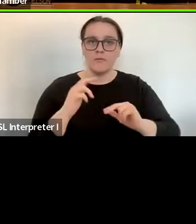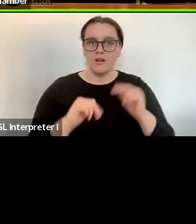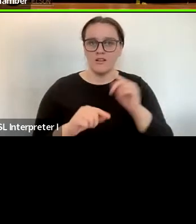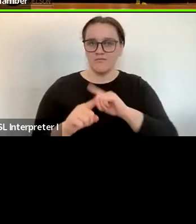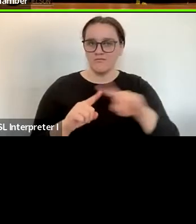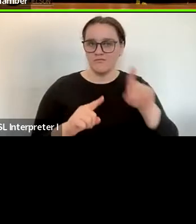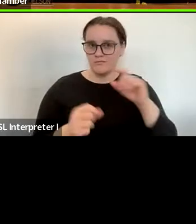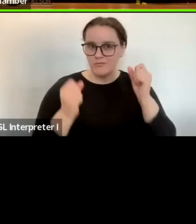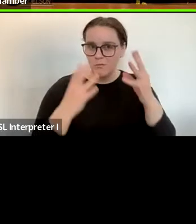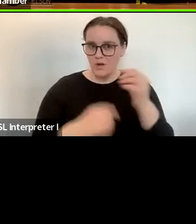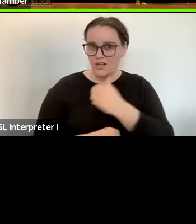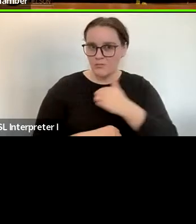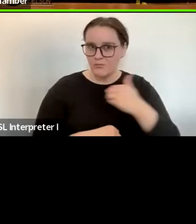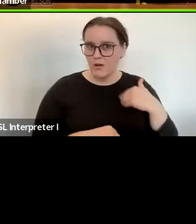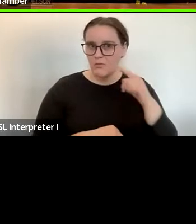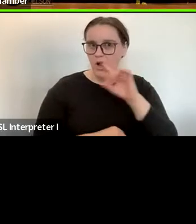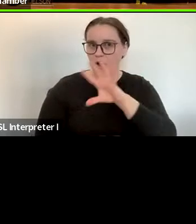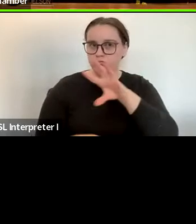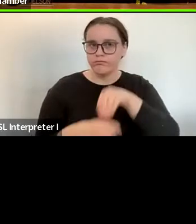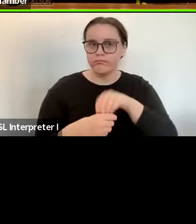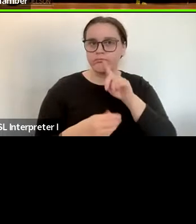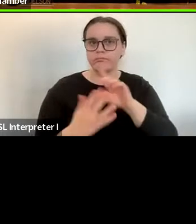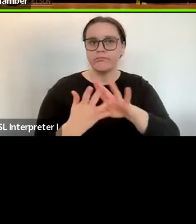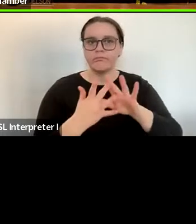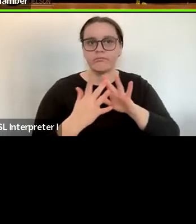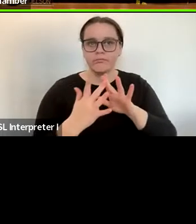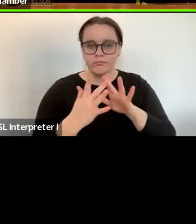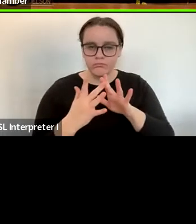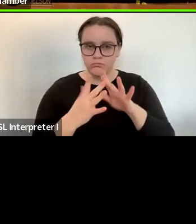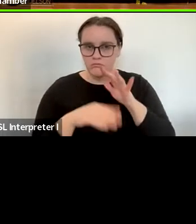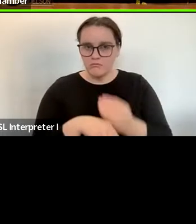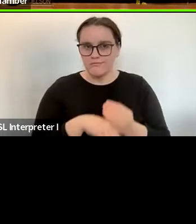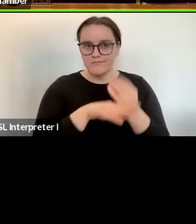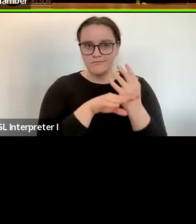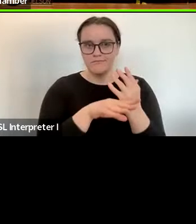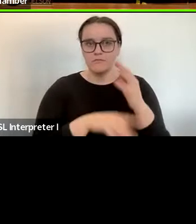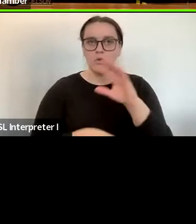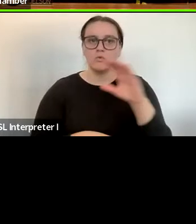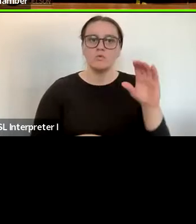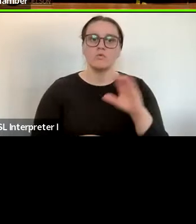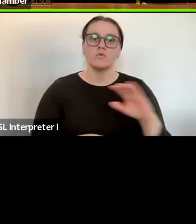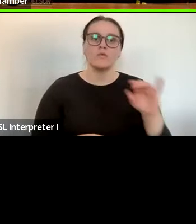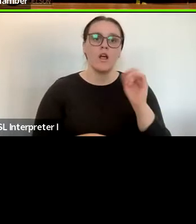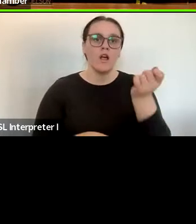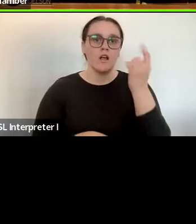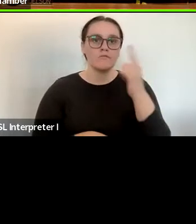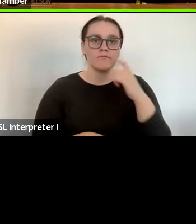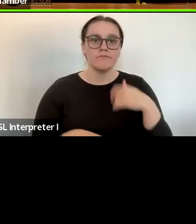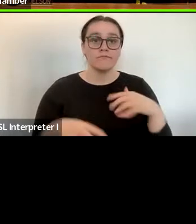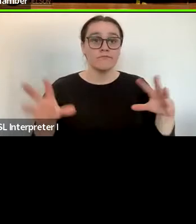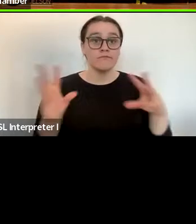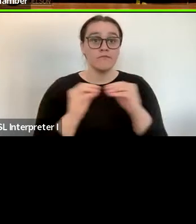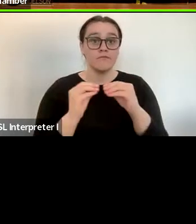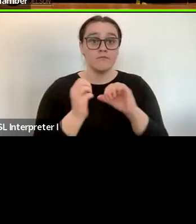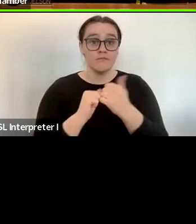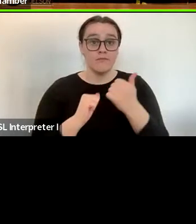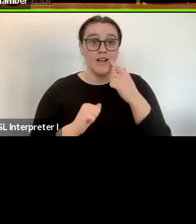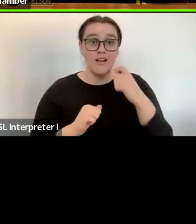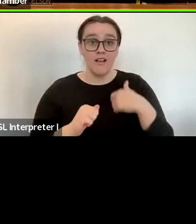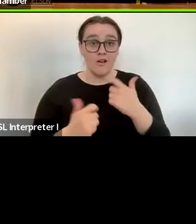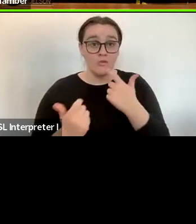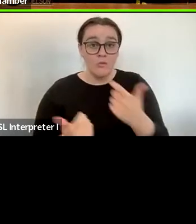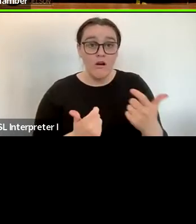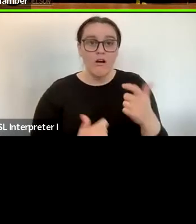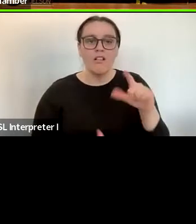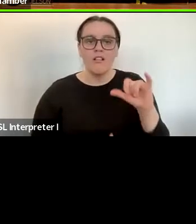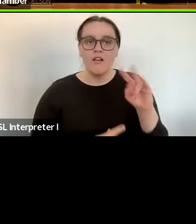number of members participating virtually. This meeting is available to the public live via the Zoom video